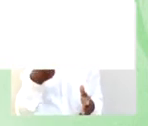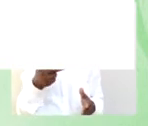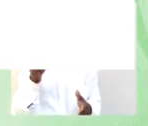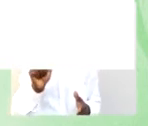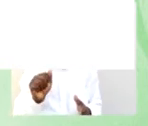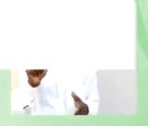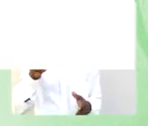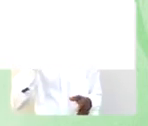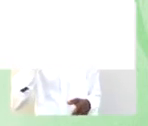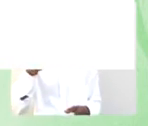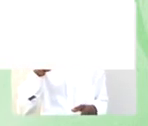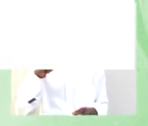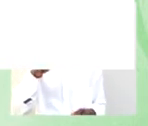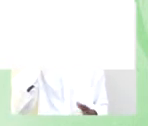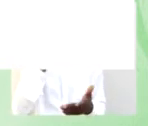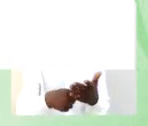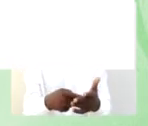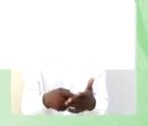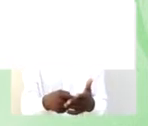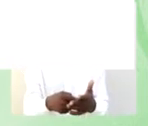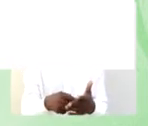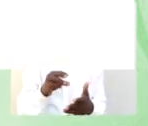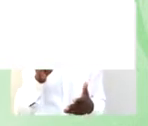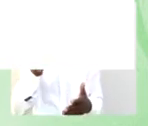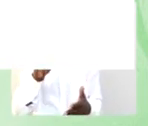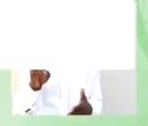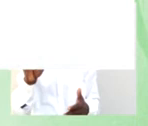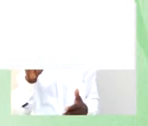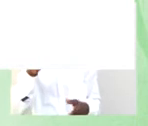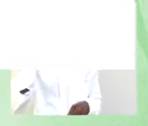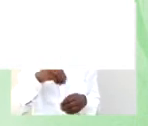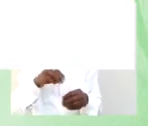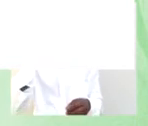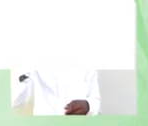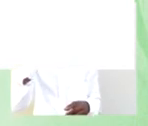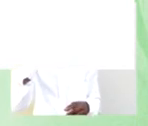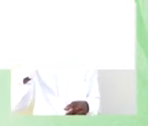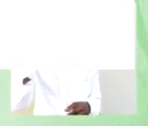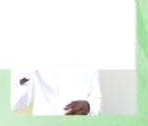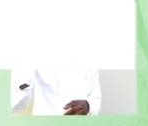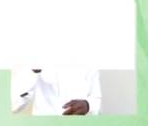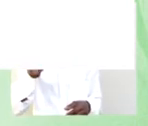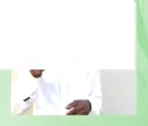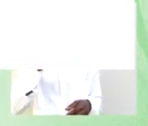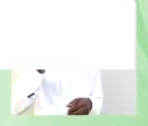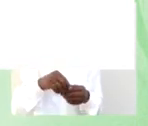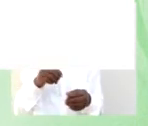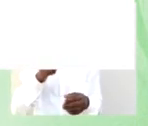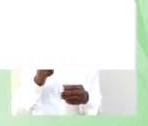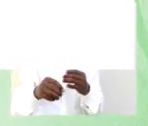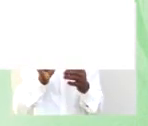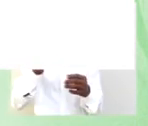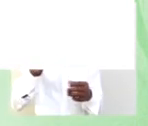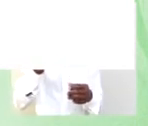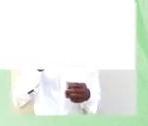Letters H-A in what? O-W in knowledge. A-U